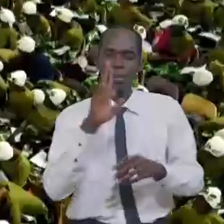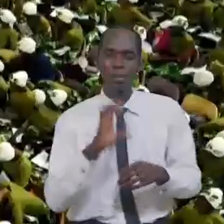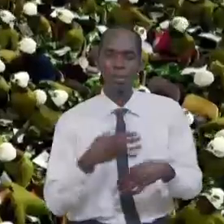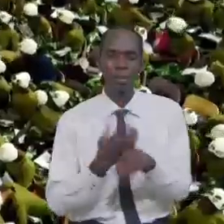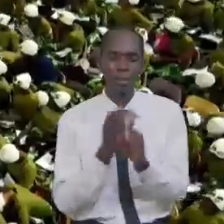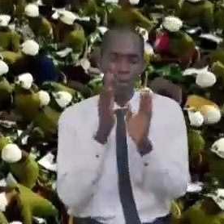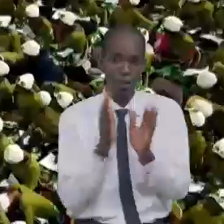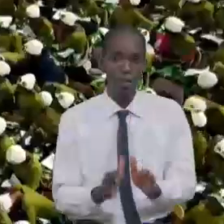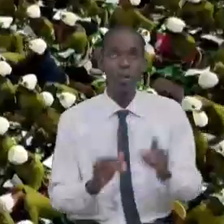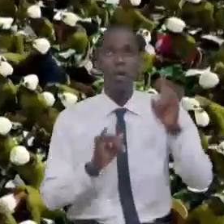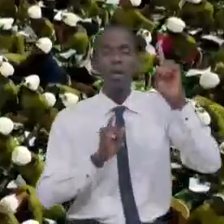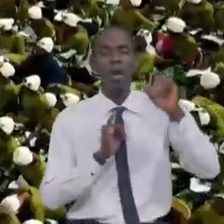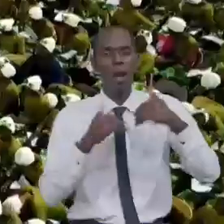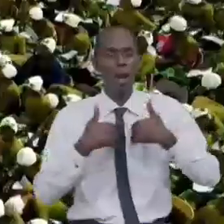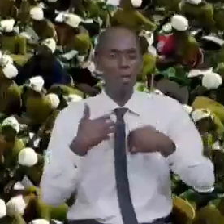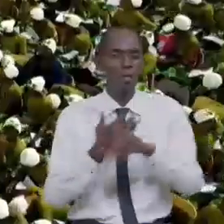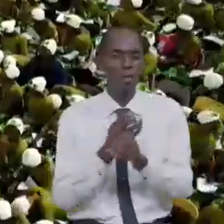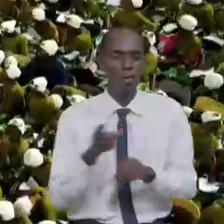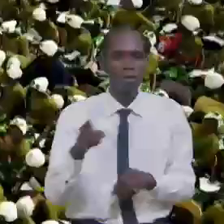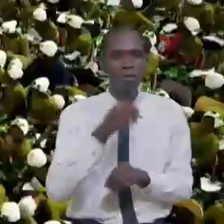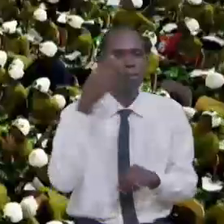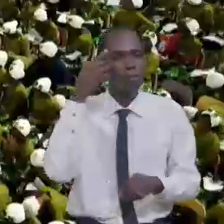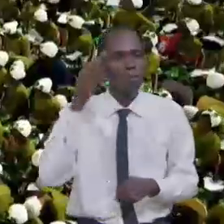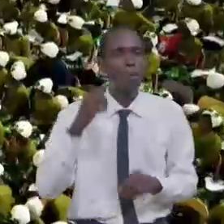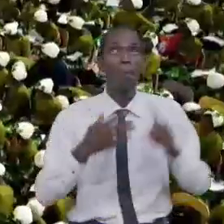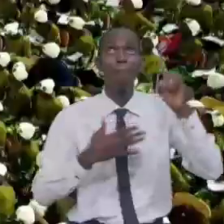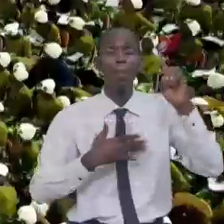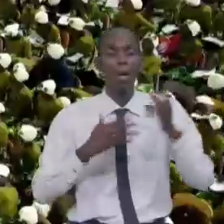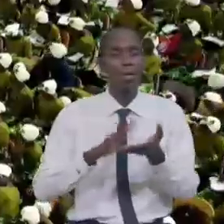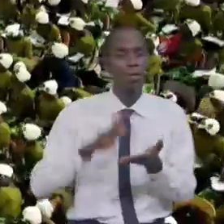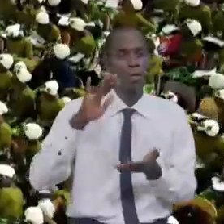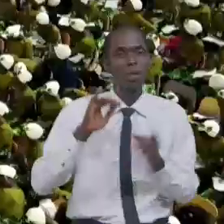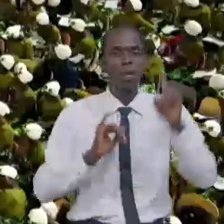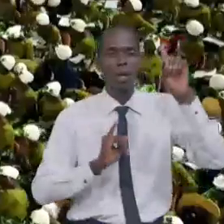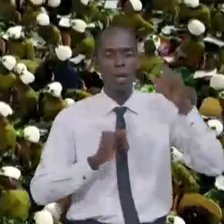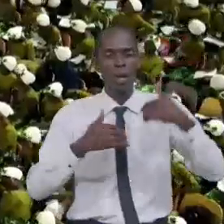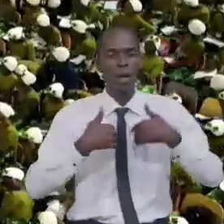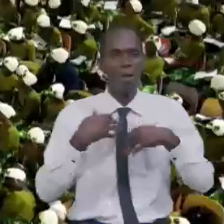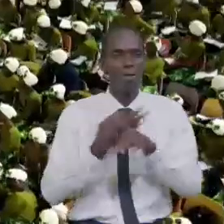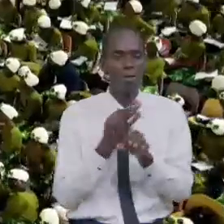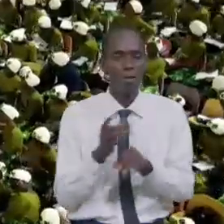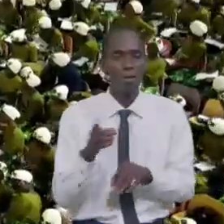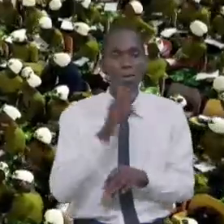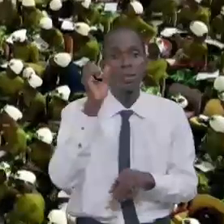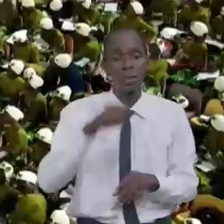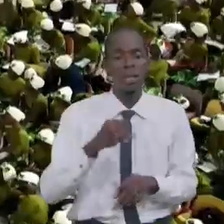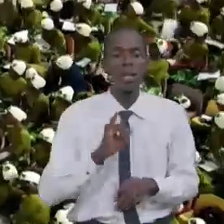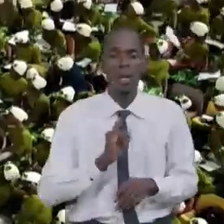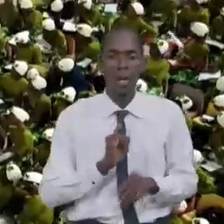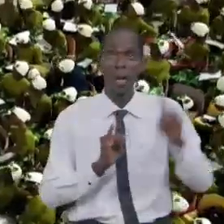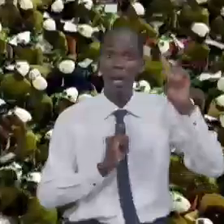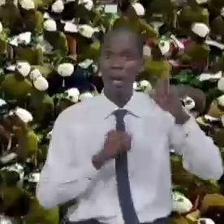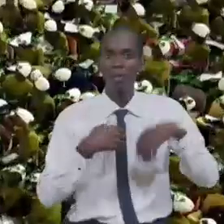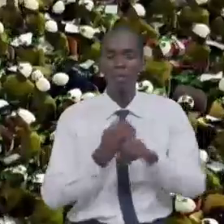have created him for my glory. I have formed him, yea, I have made him. Look at